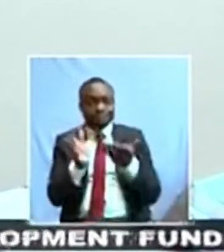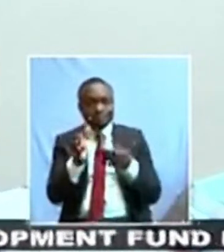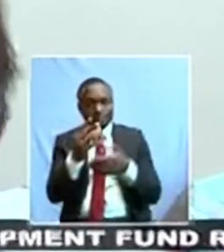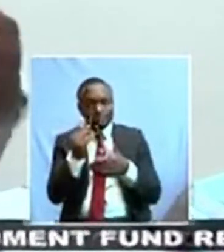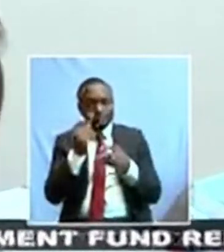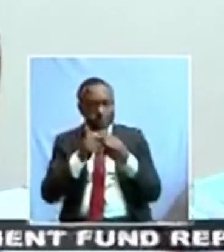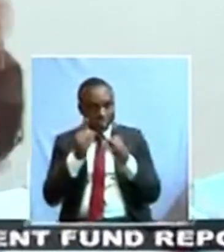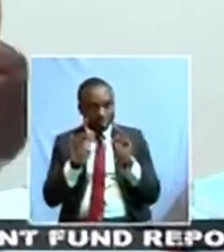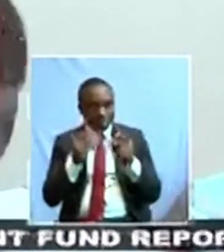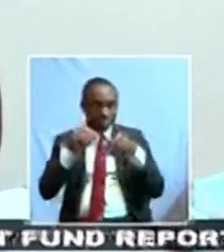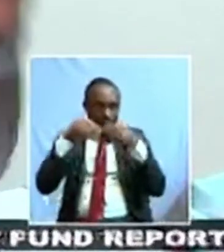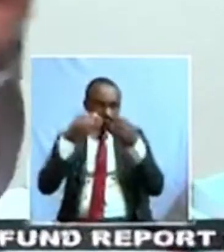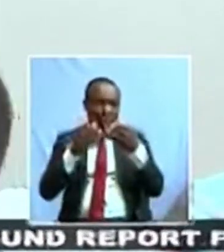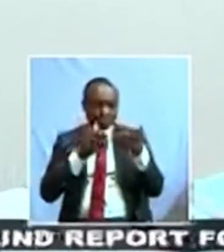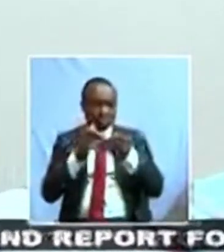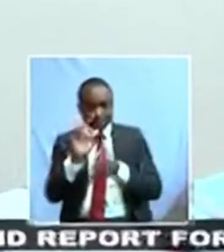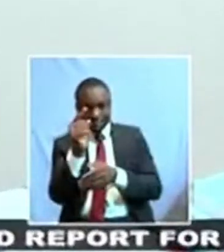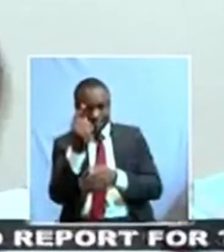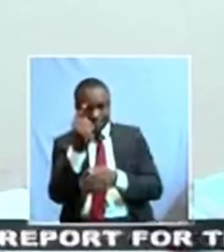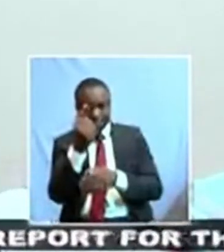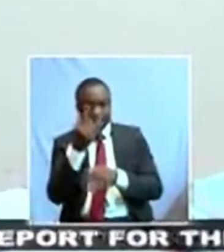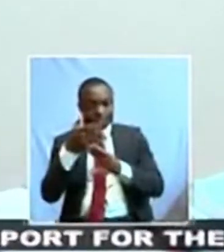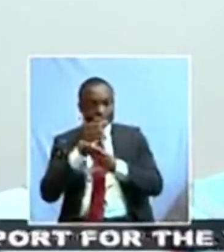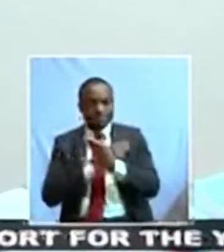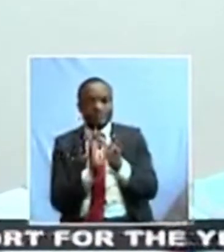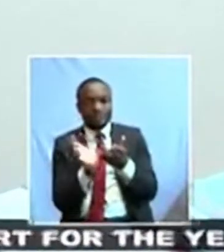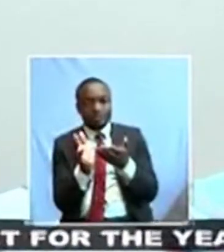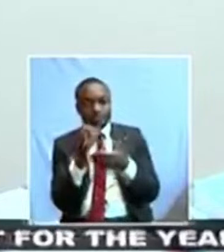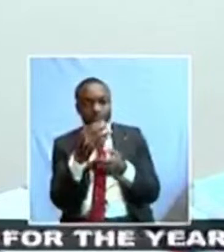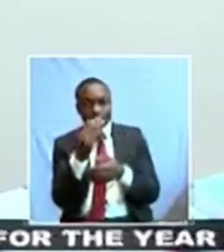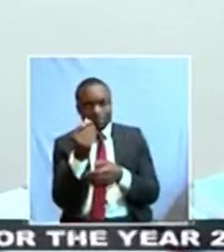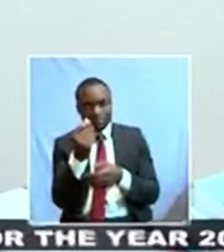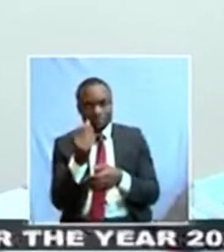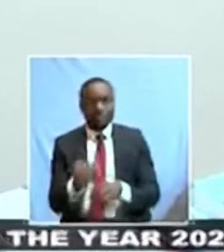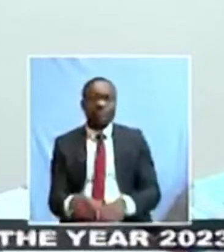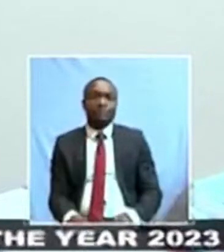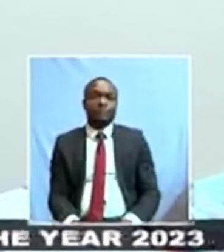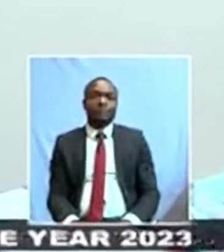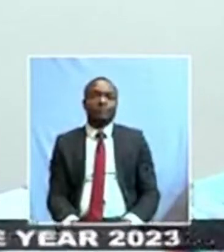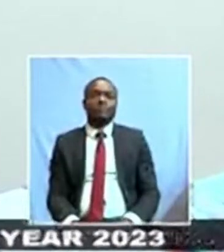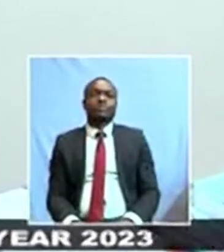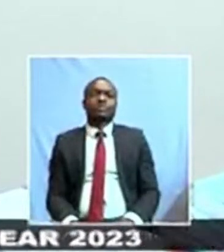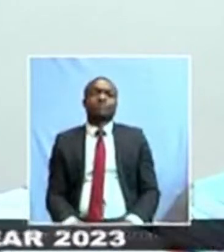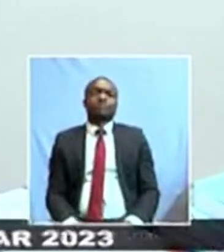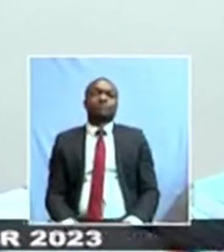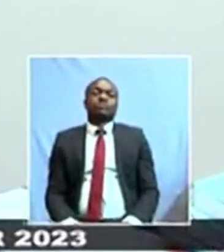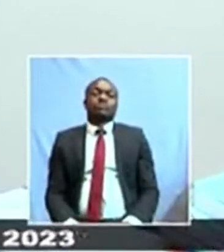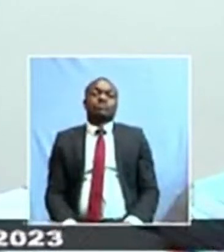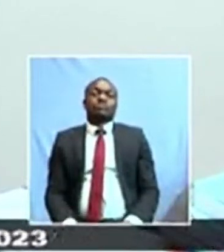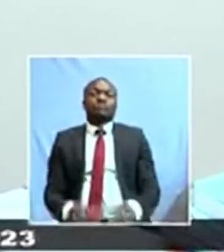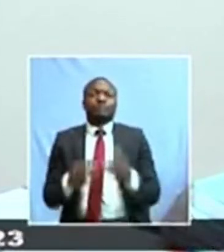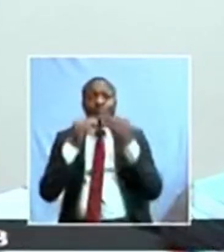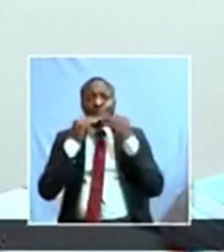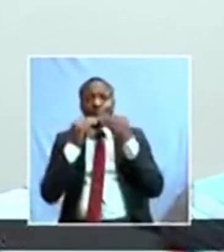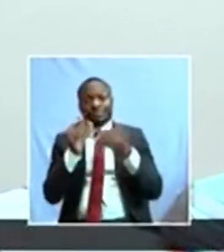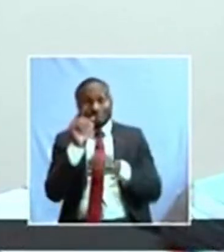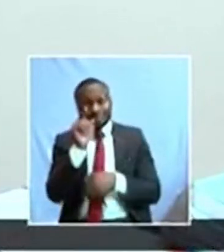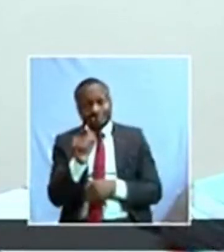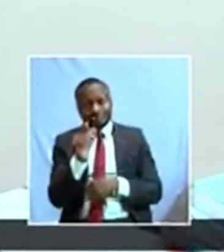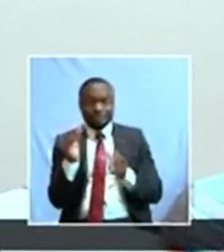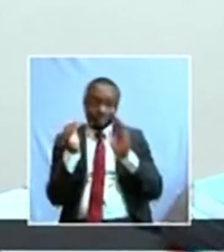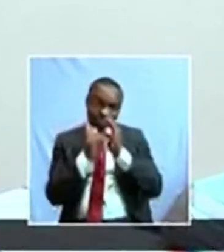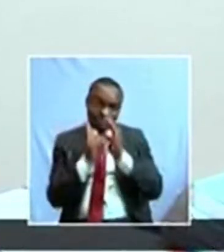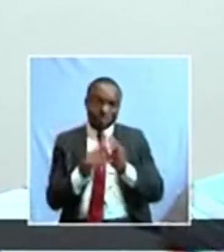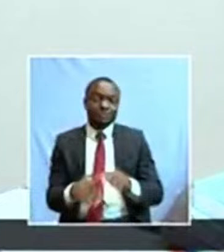but to provide services first before you collect levies. We want to thank you once